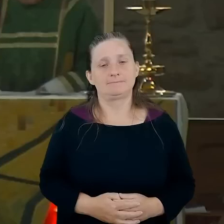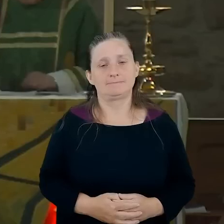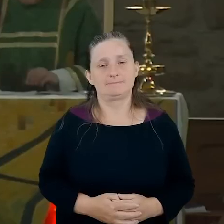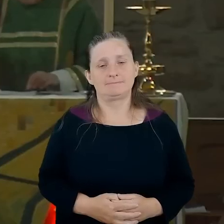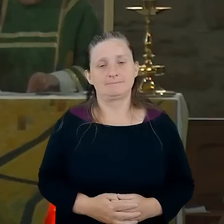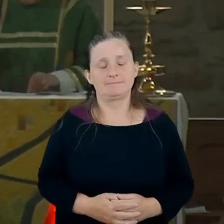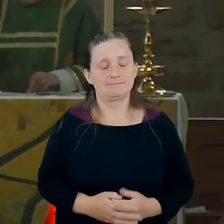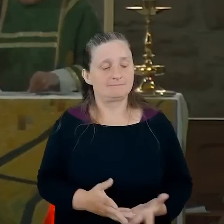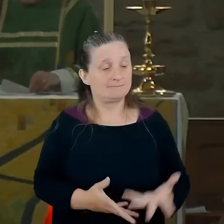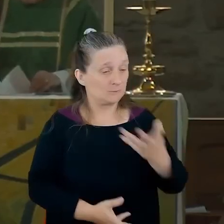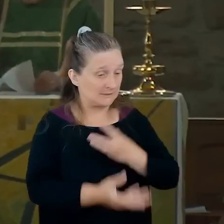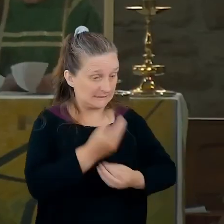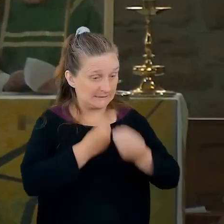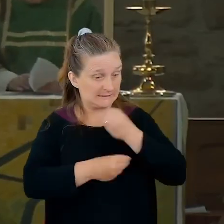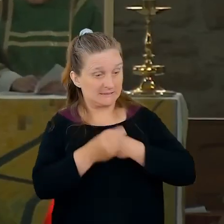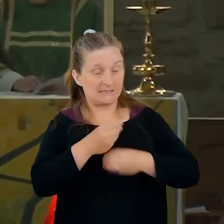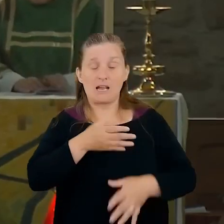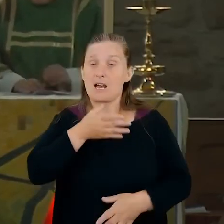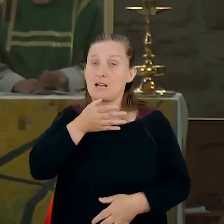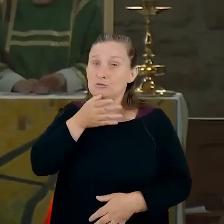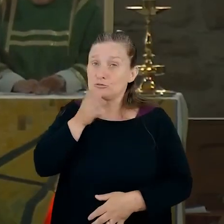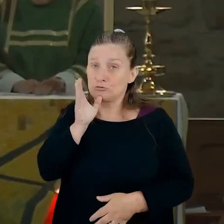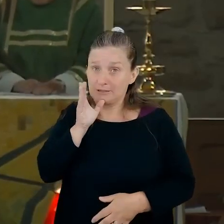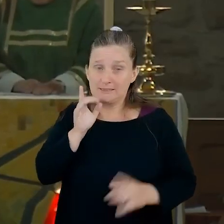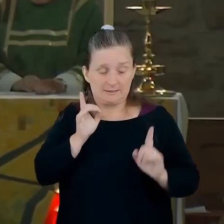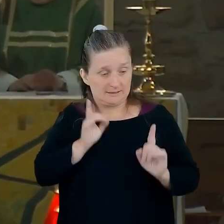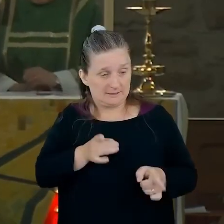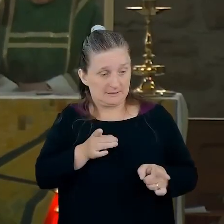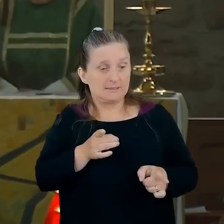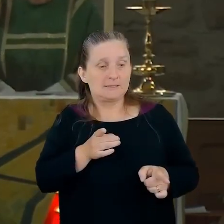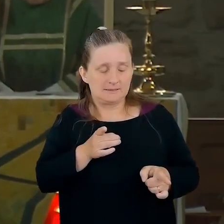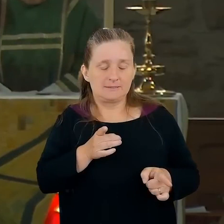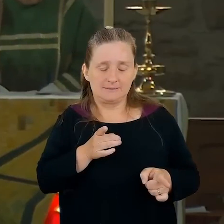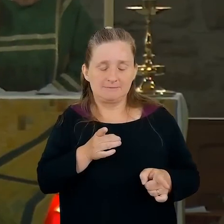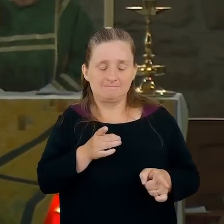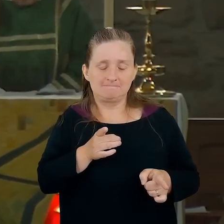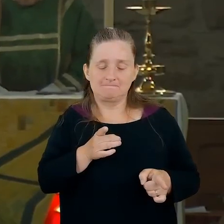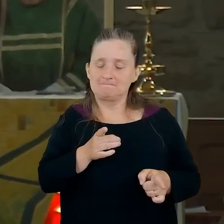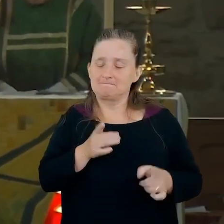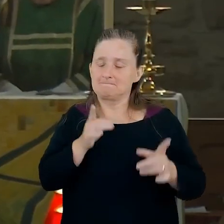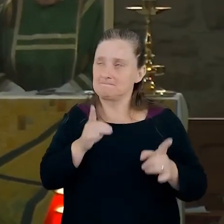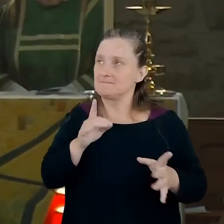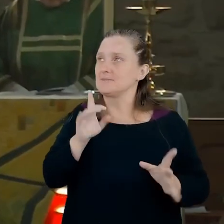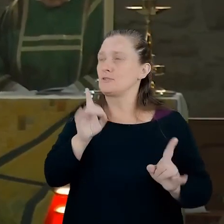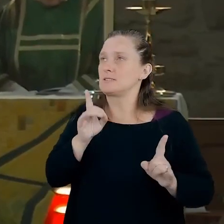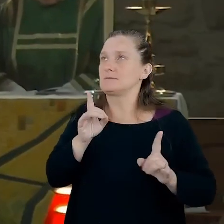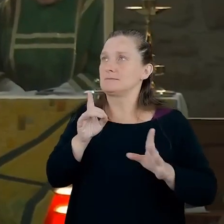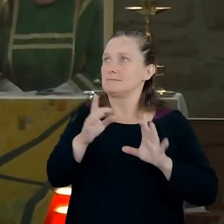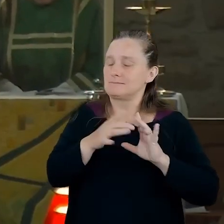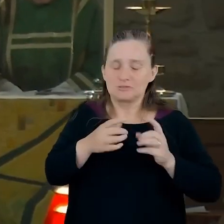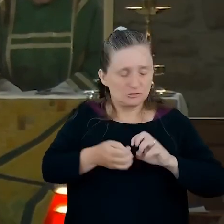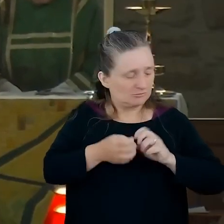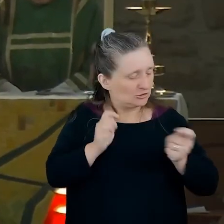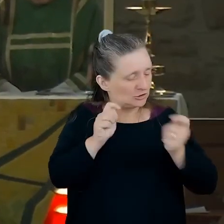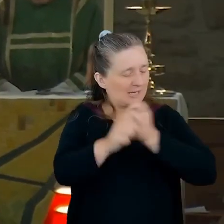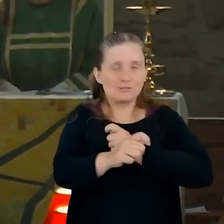As we eat and drink these holy things in your presence, form us in the likeness of Christ and build us into